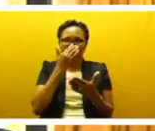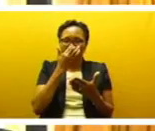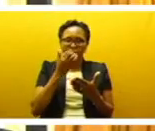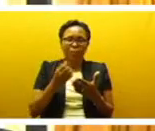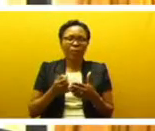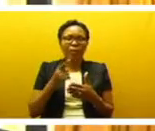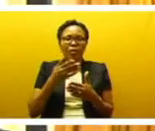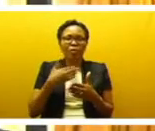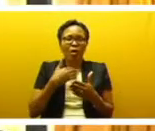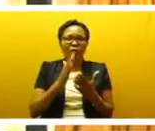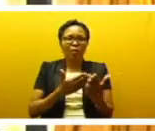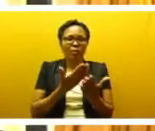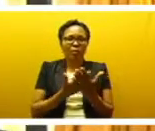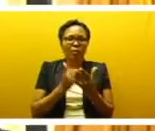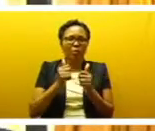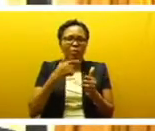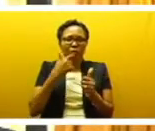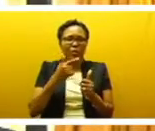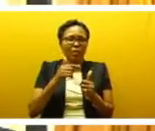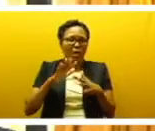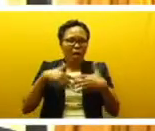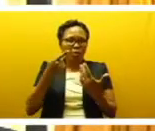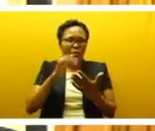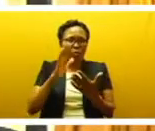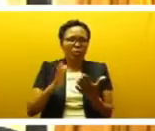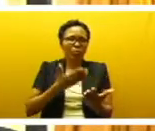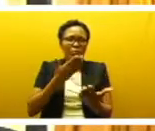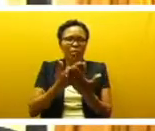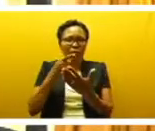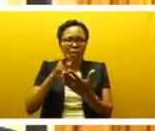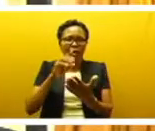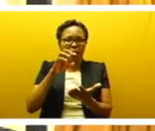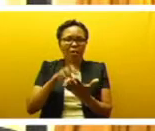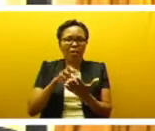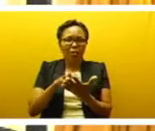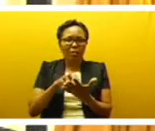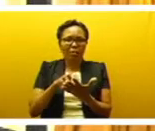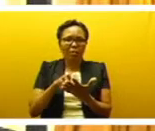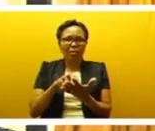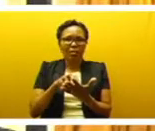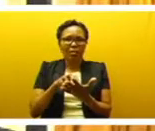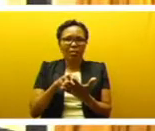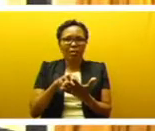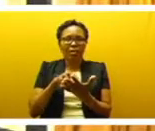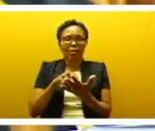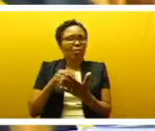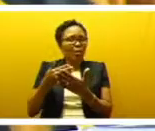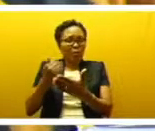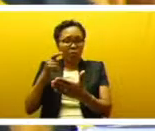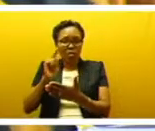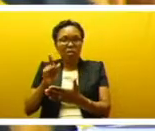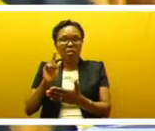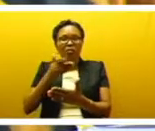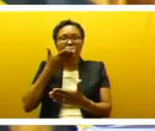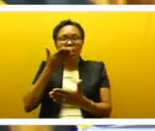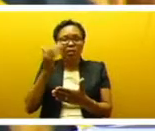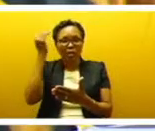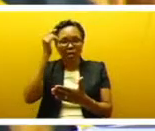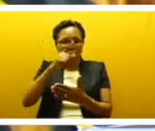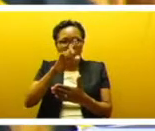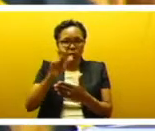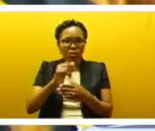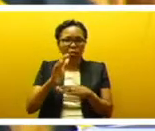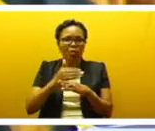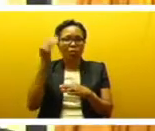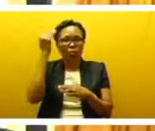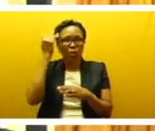say how they are to present their case. This was answering a question from court. Yes. Where